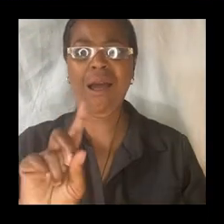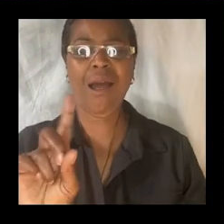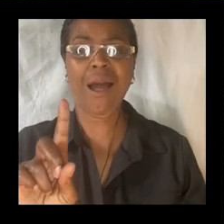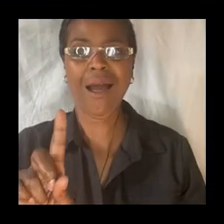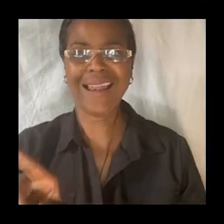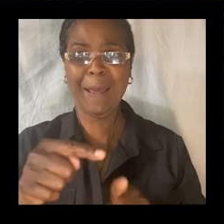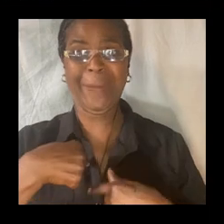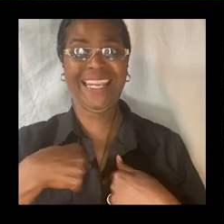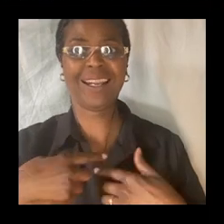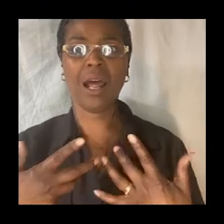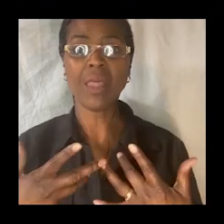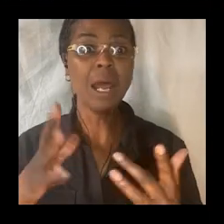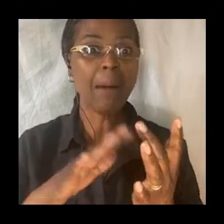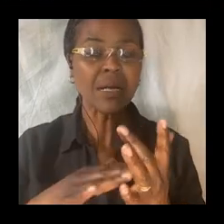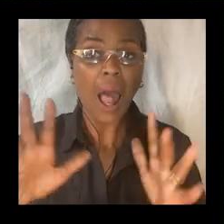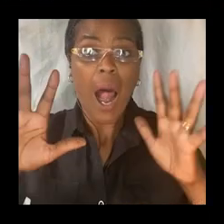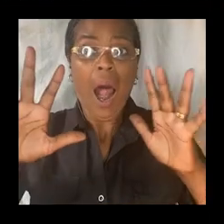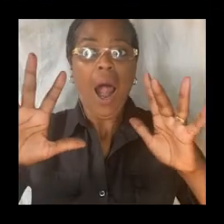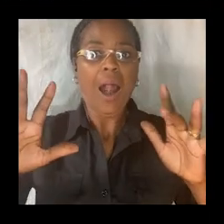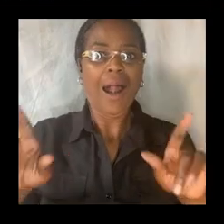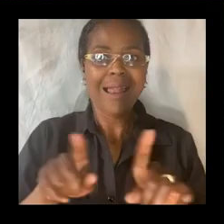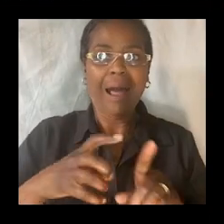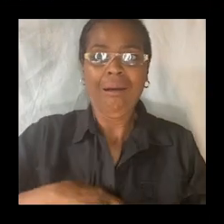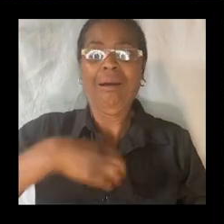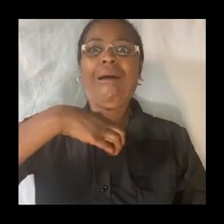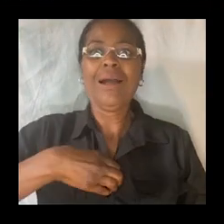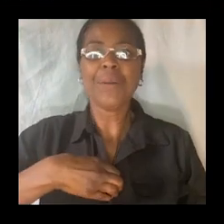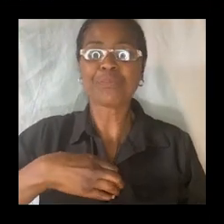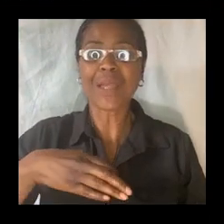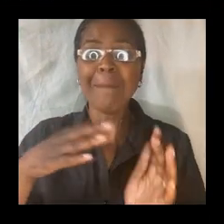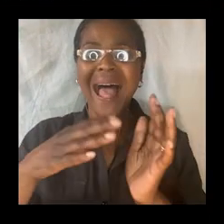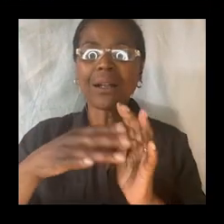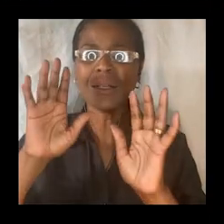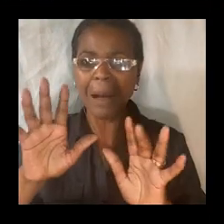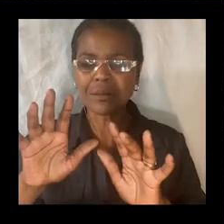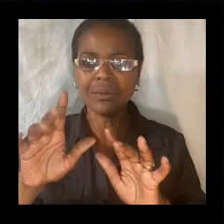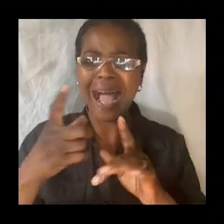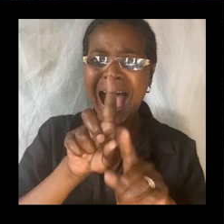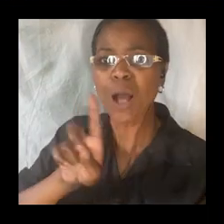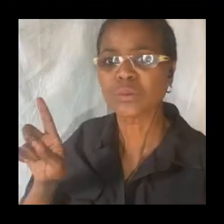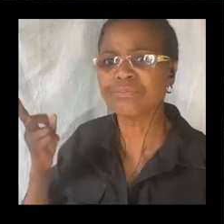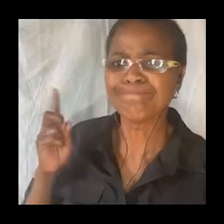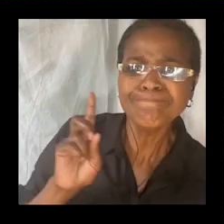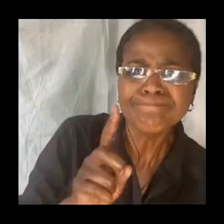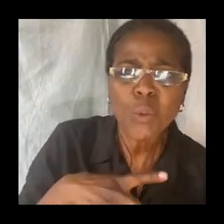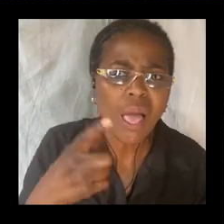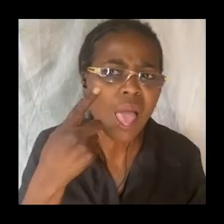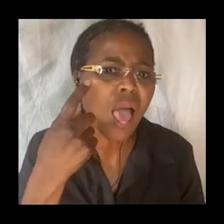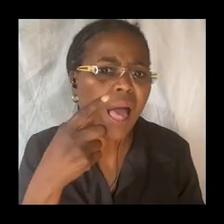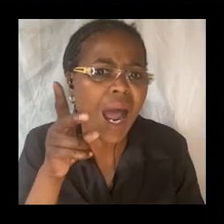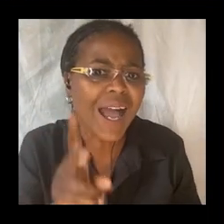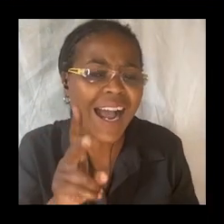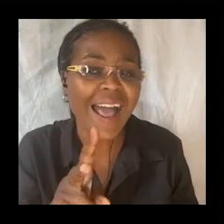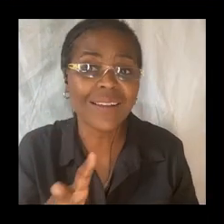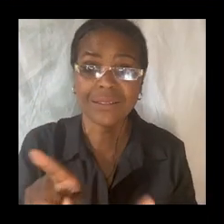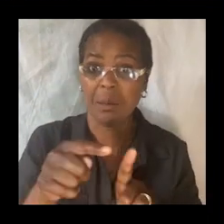here?" And then Michael's called out of the garage, like I was called out of the garage. And Michael had to keep going back